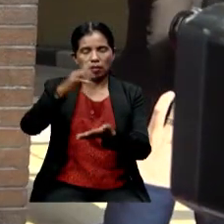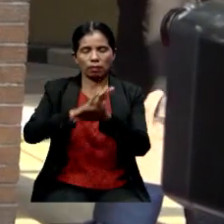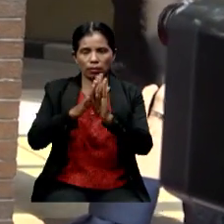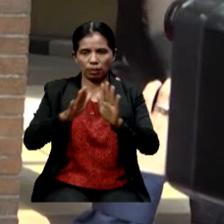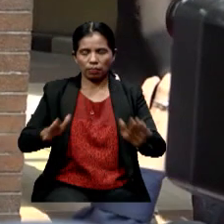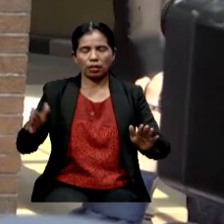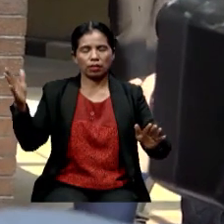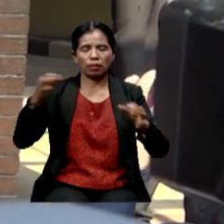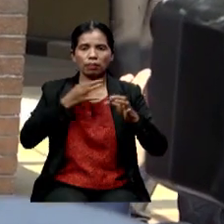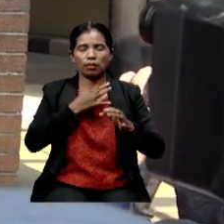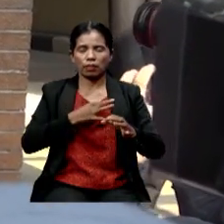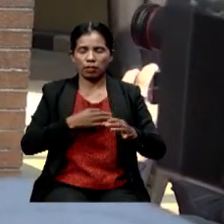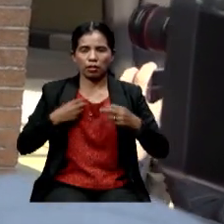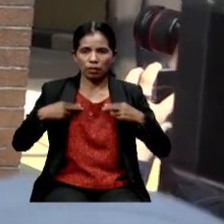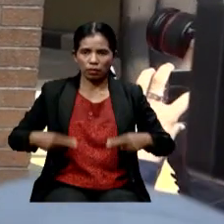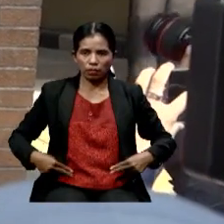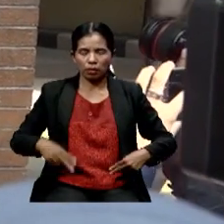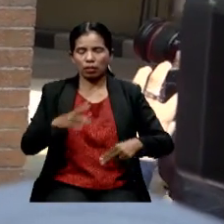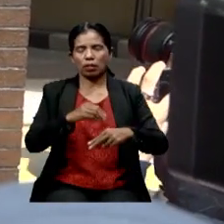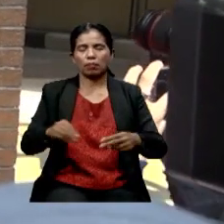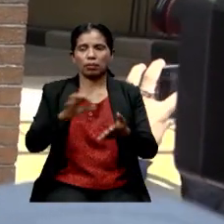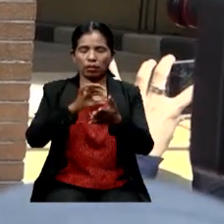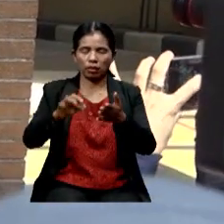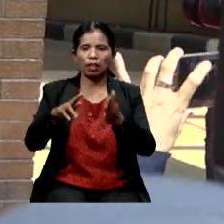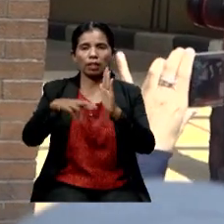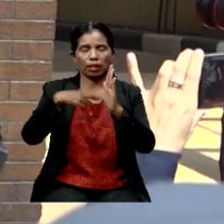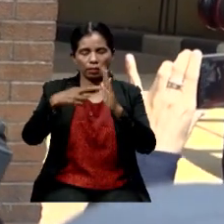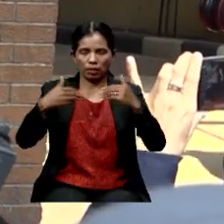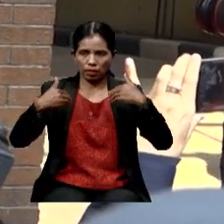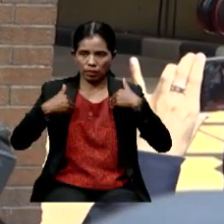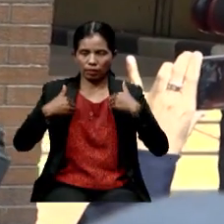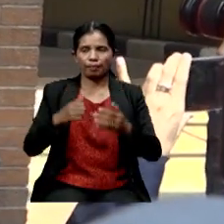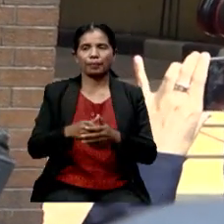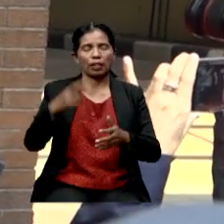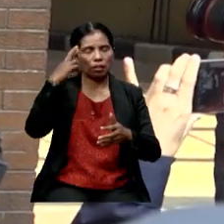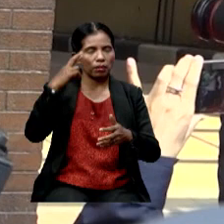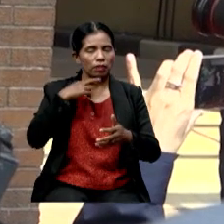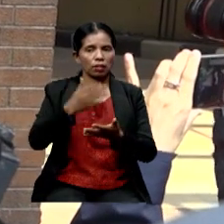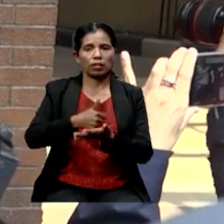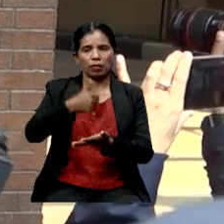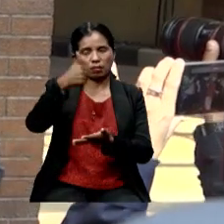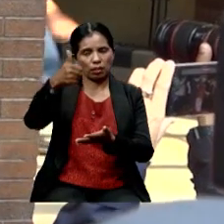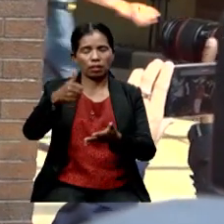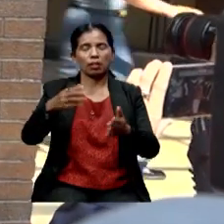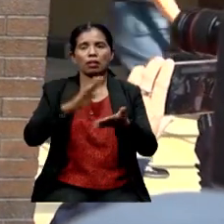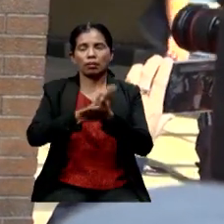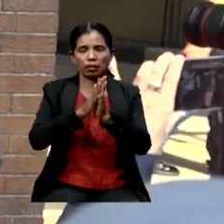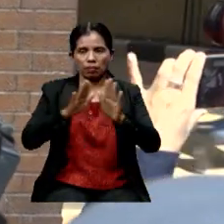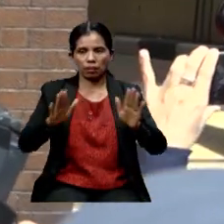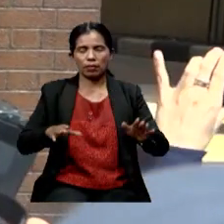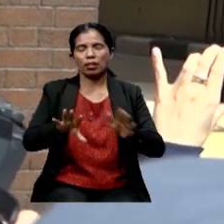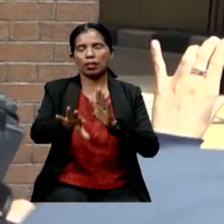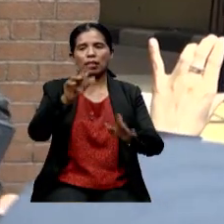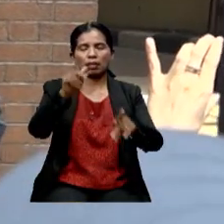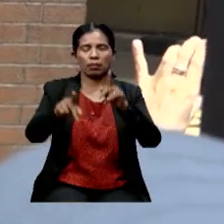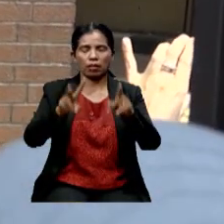umana tamba preenche ona requisito nebe iha. Ramos Horta hanesang mananai ba Premio Nobel da Paz, bele kandidata ema ruma